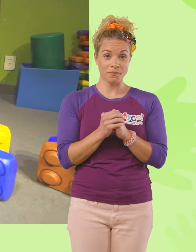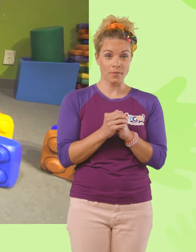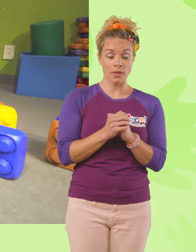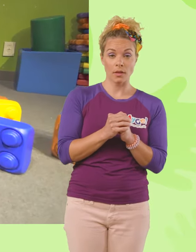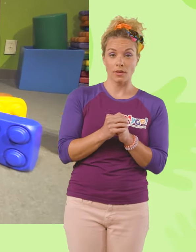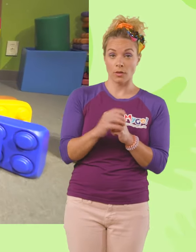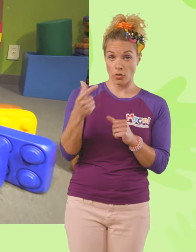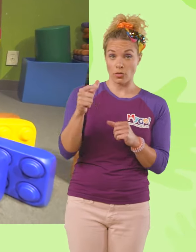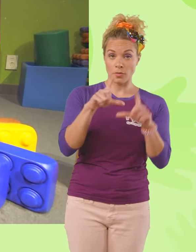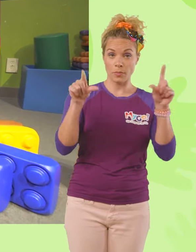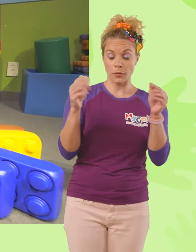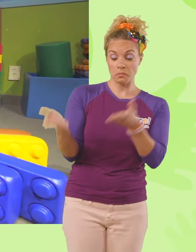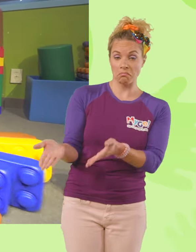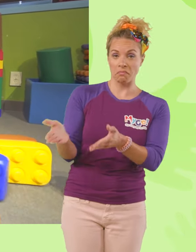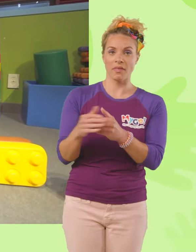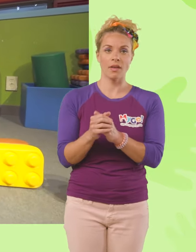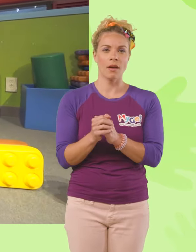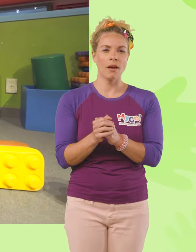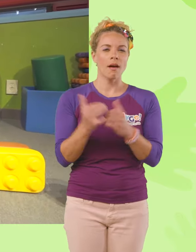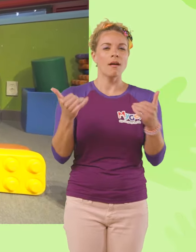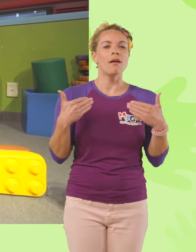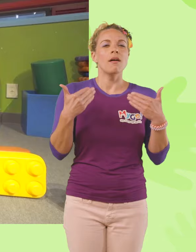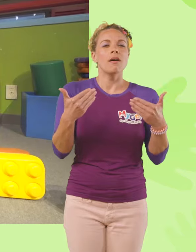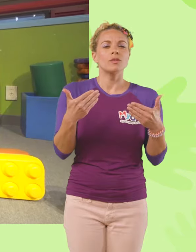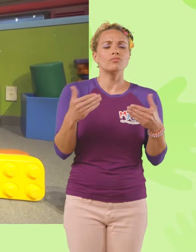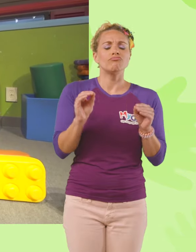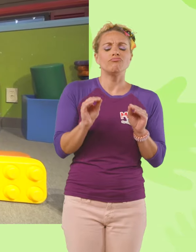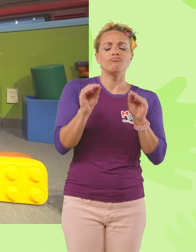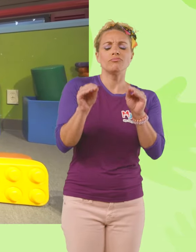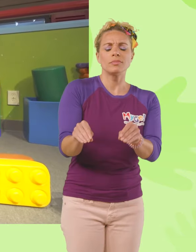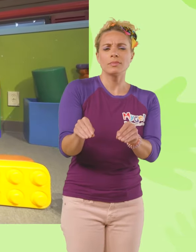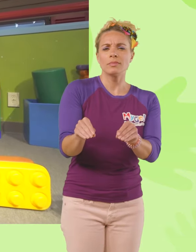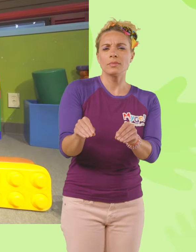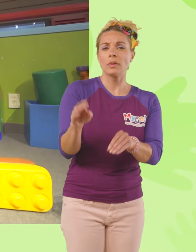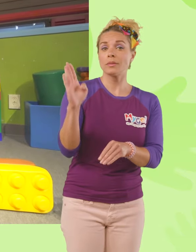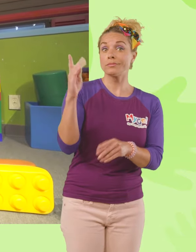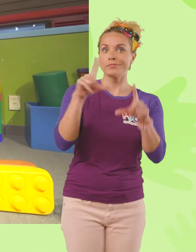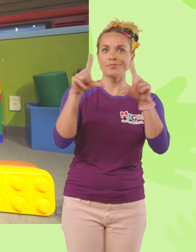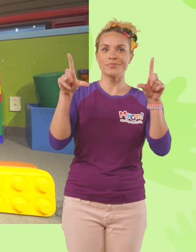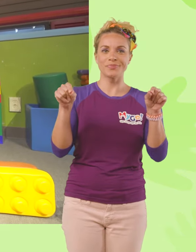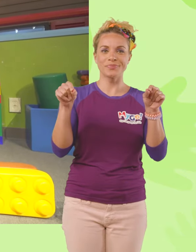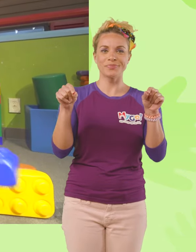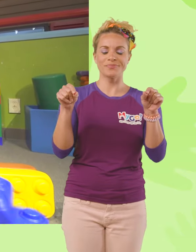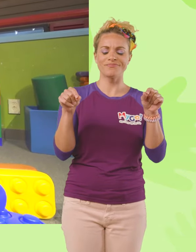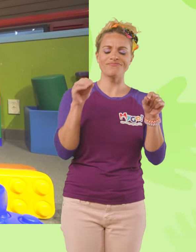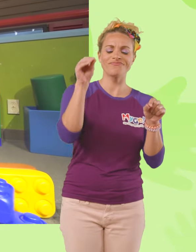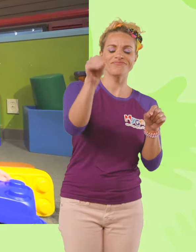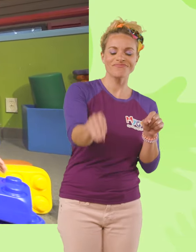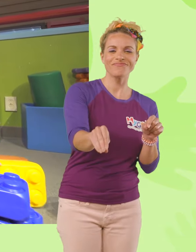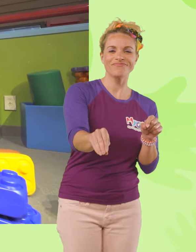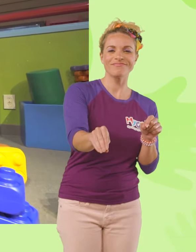Okay, there's the green bricks. And let's now take the blue bricks and put